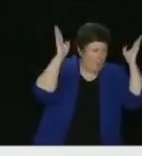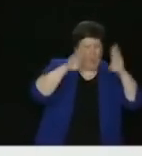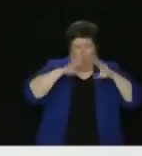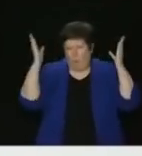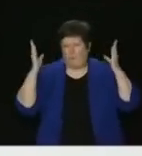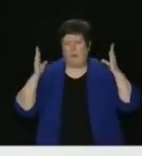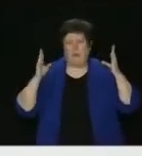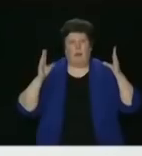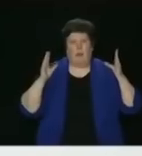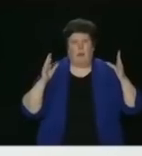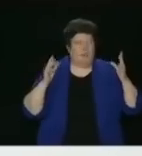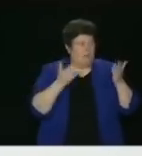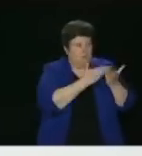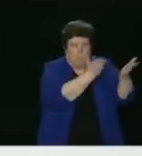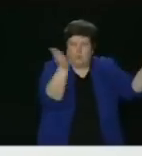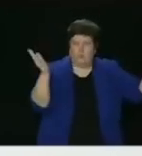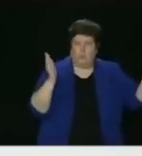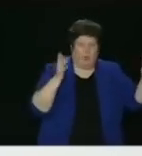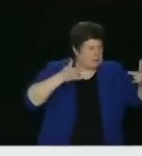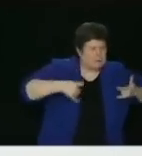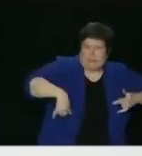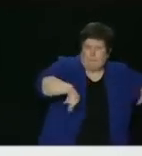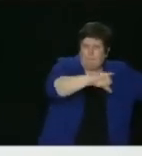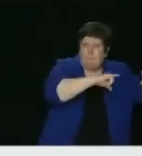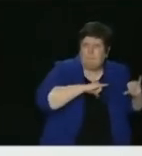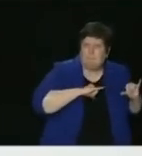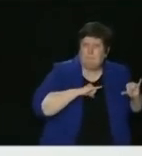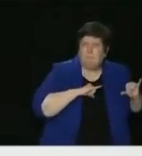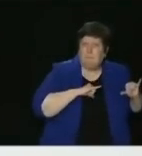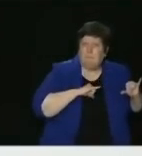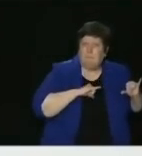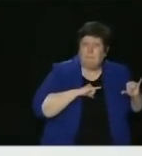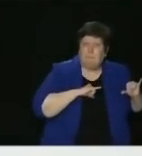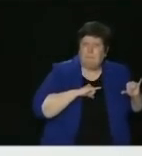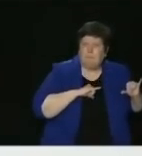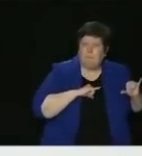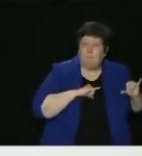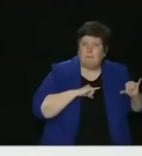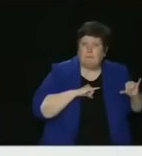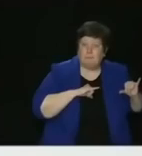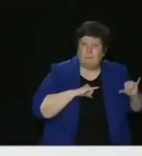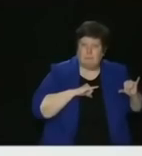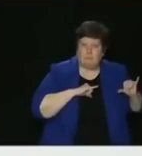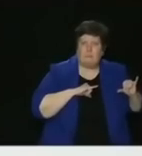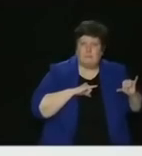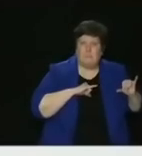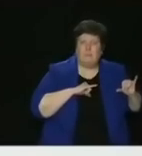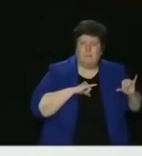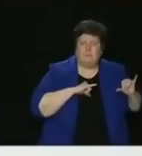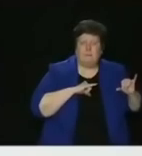But what we have also seen is that Canadians across the country